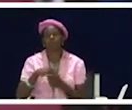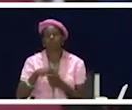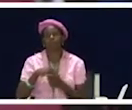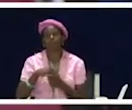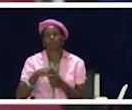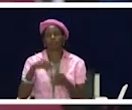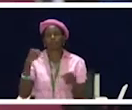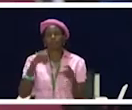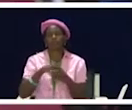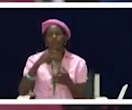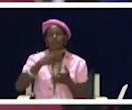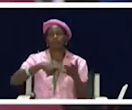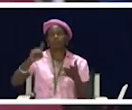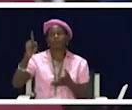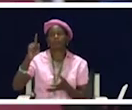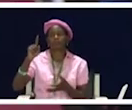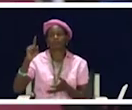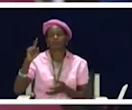In Mark